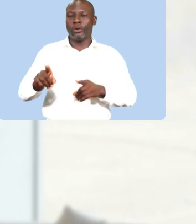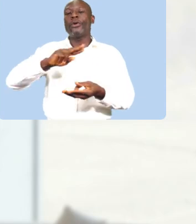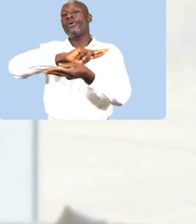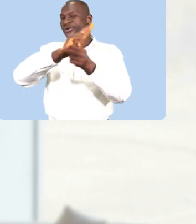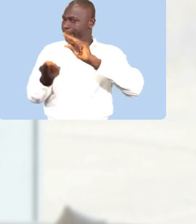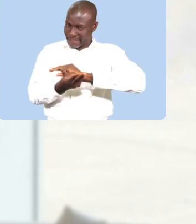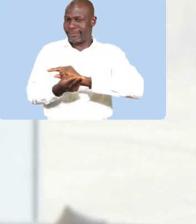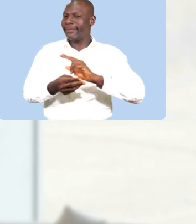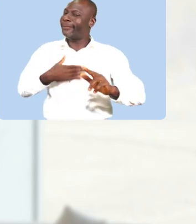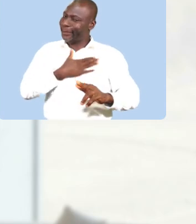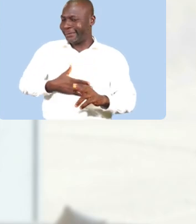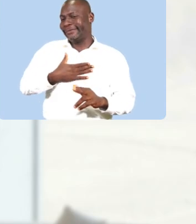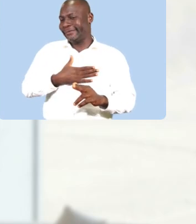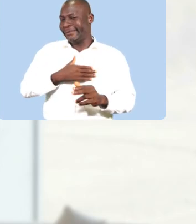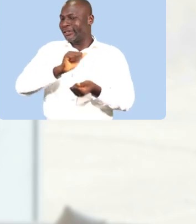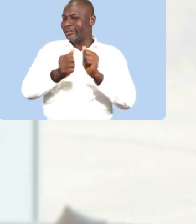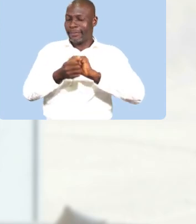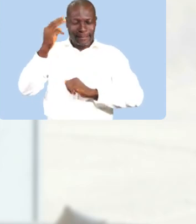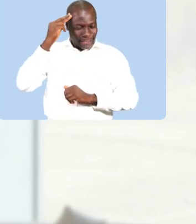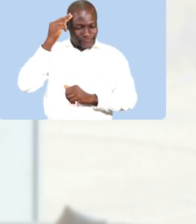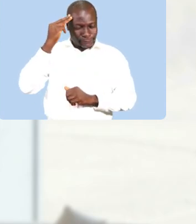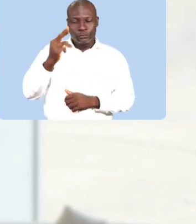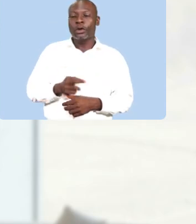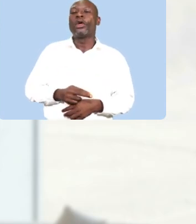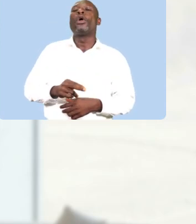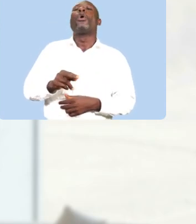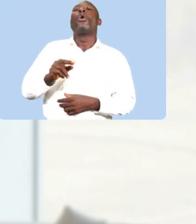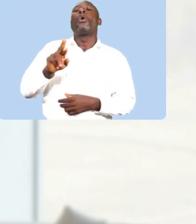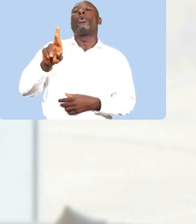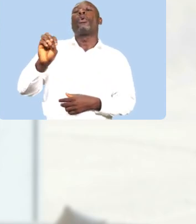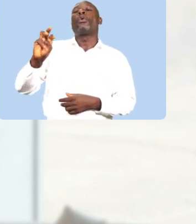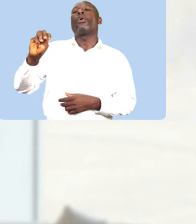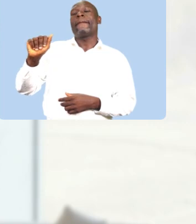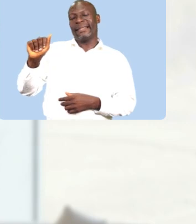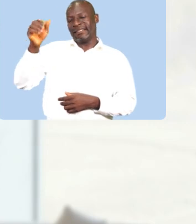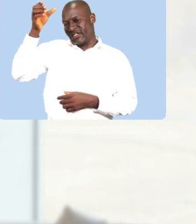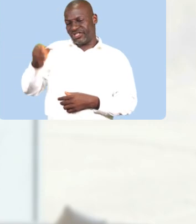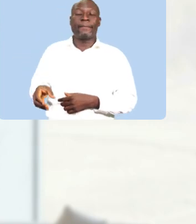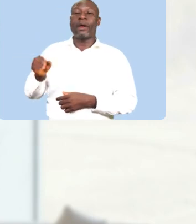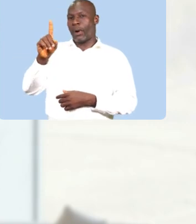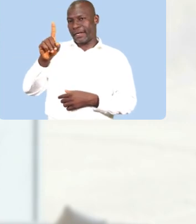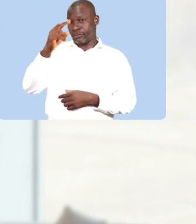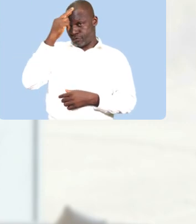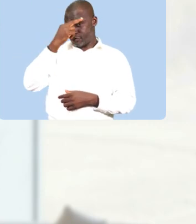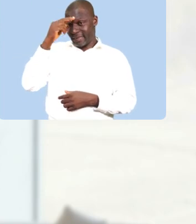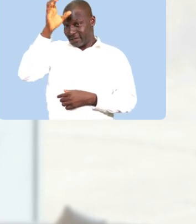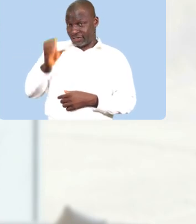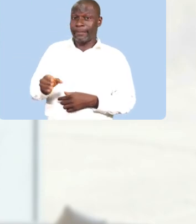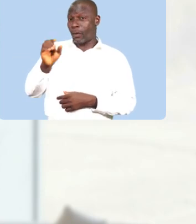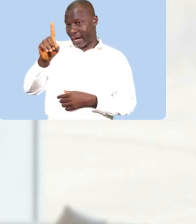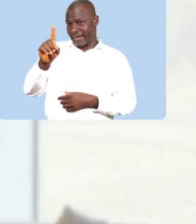dwen Romans chapter 1 no verse 22 no o se sabe